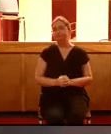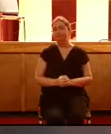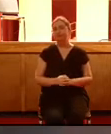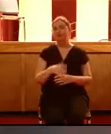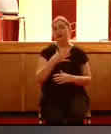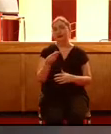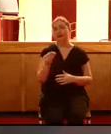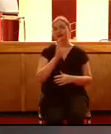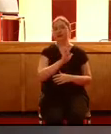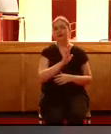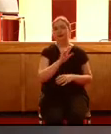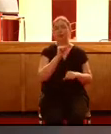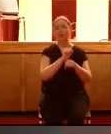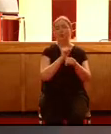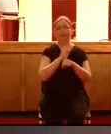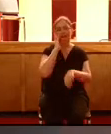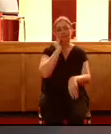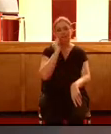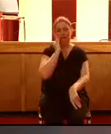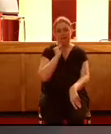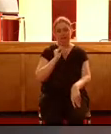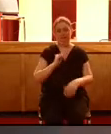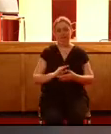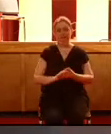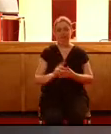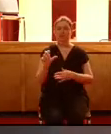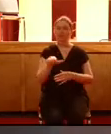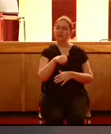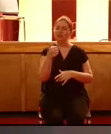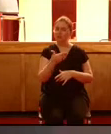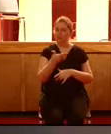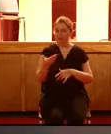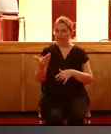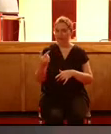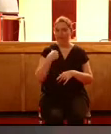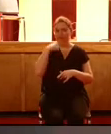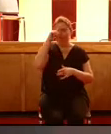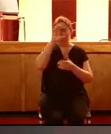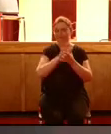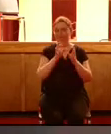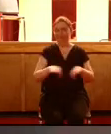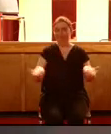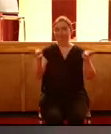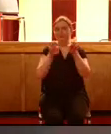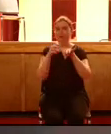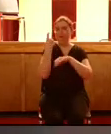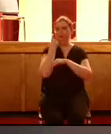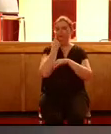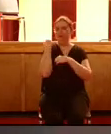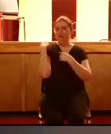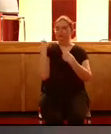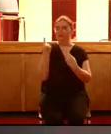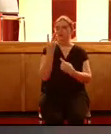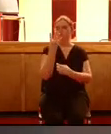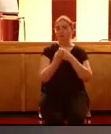the work experience. So another thing that I think is important is over the last 4 years, we have dropped